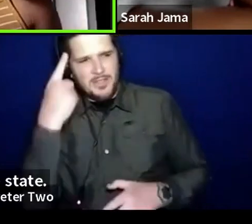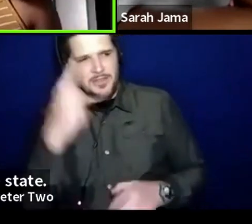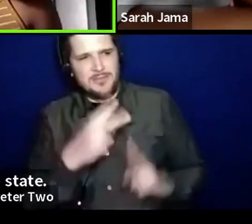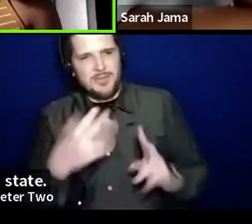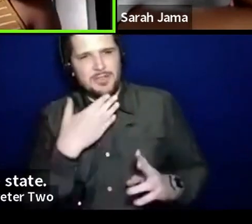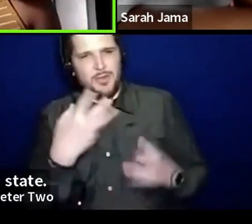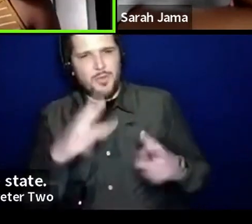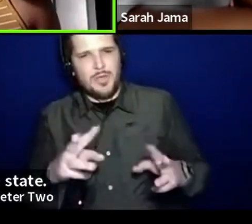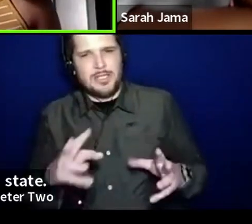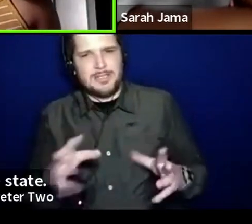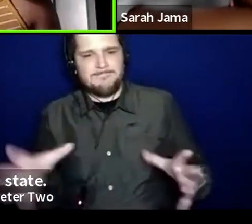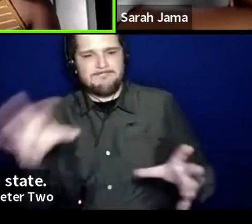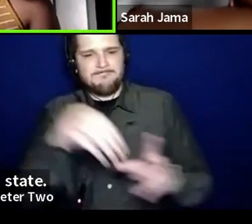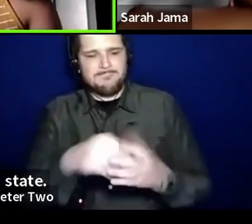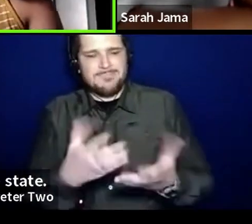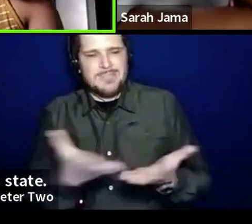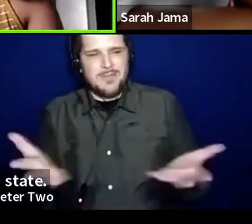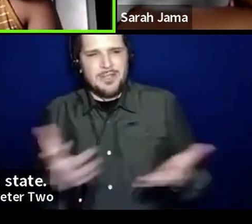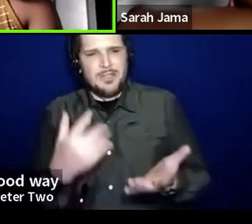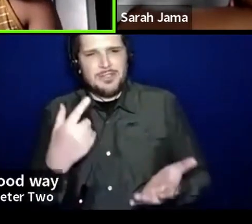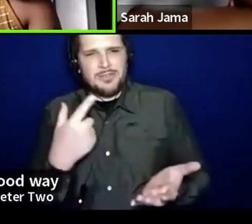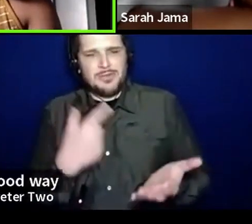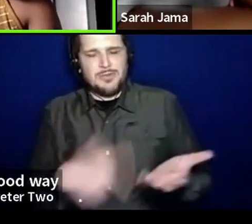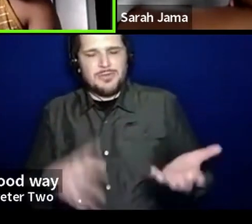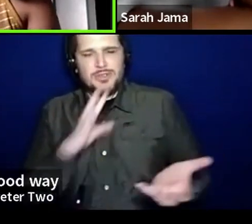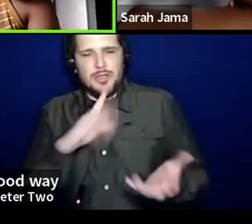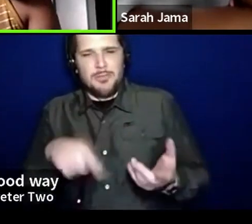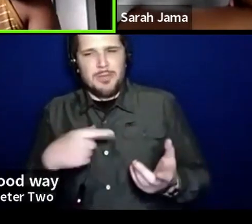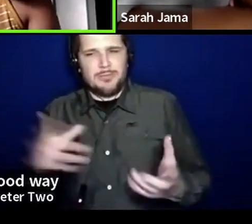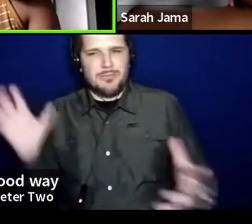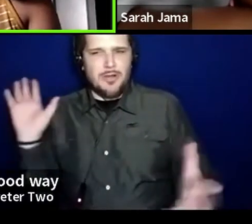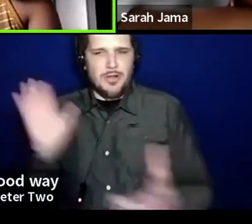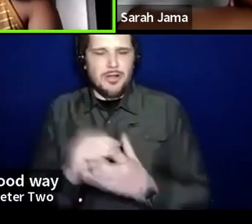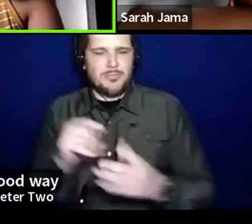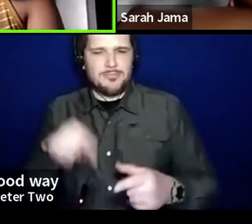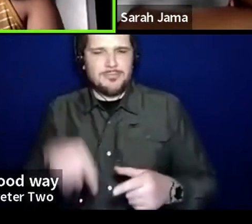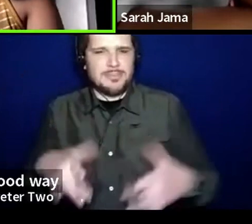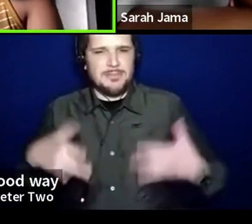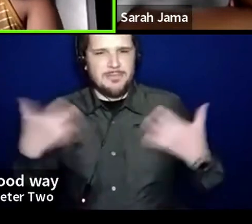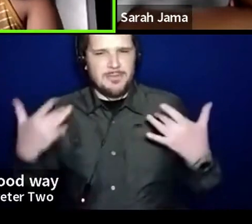encapsulate everything that's been said over the course of this panel. So thank you.